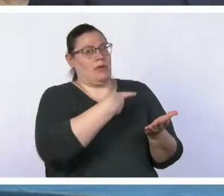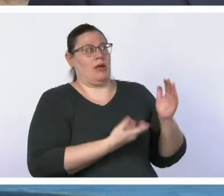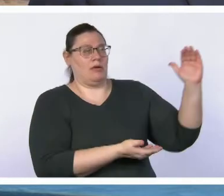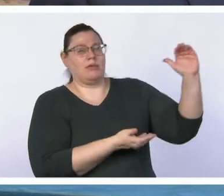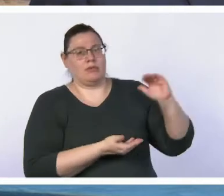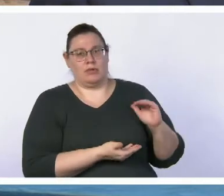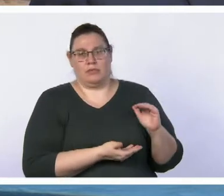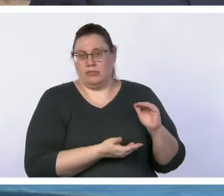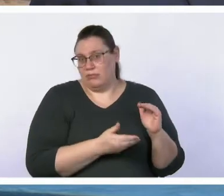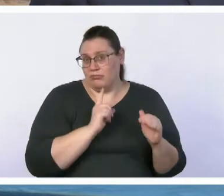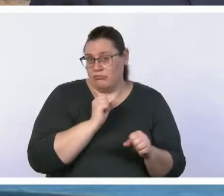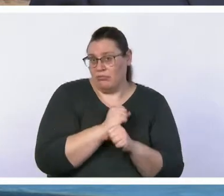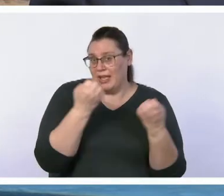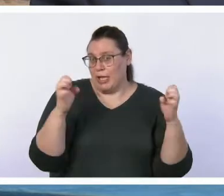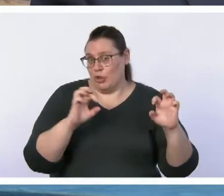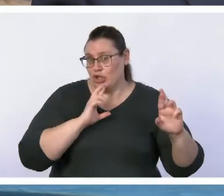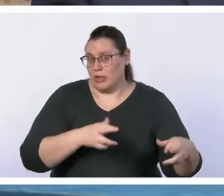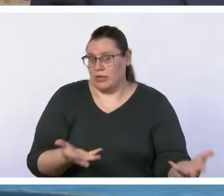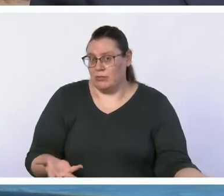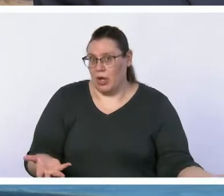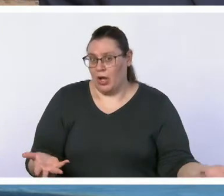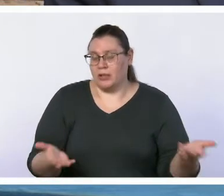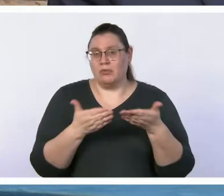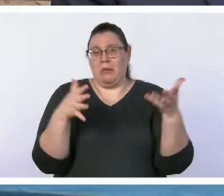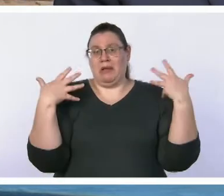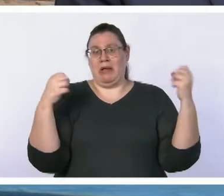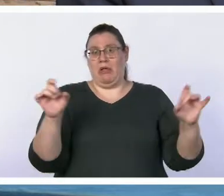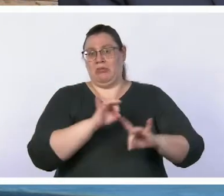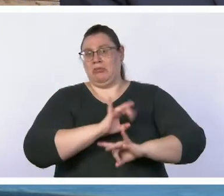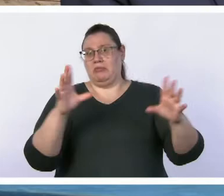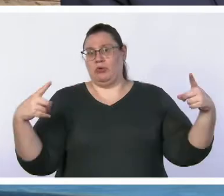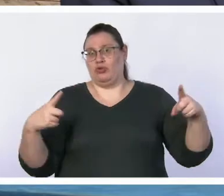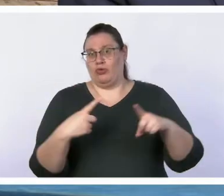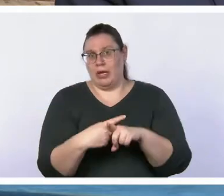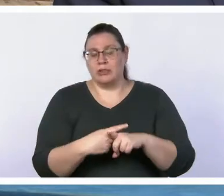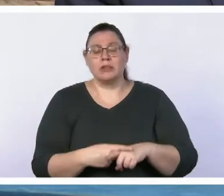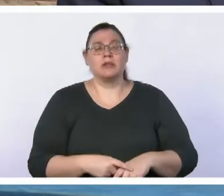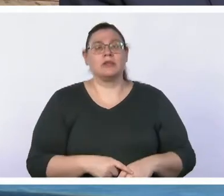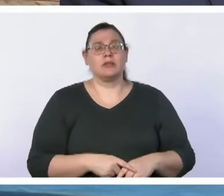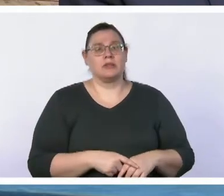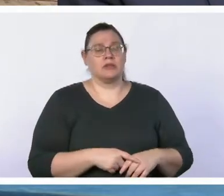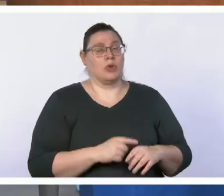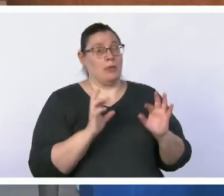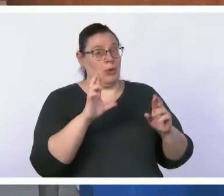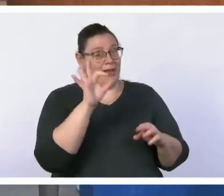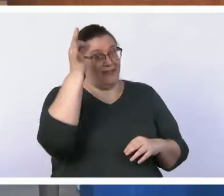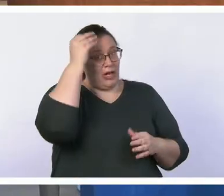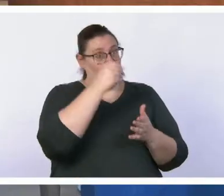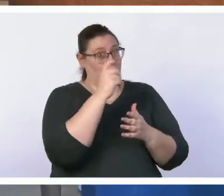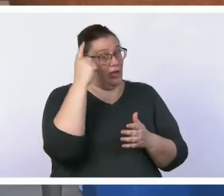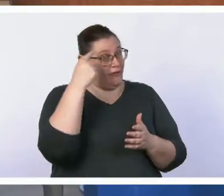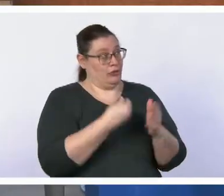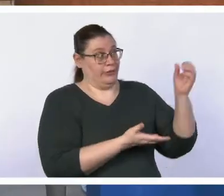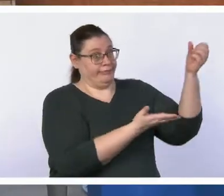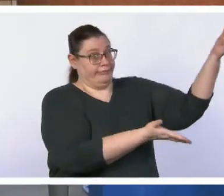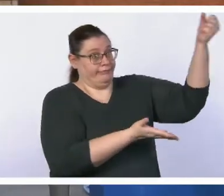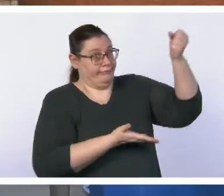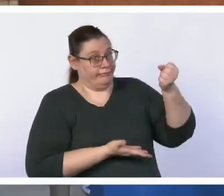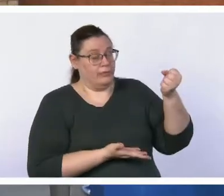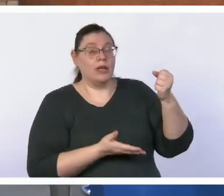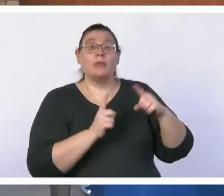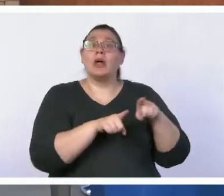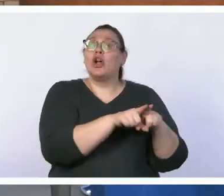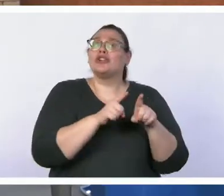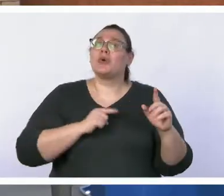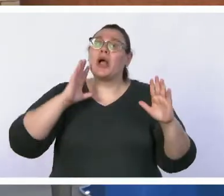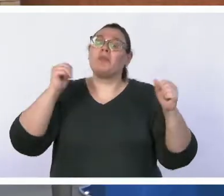because they were emergency responses because of the public health crisis by the federal government. But in addition, it's also my hope that